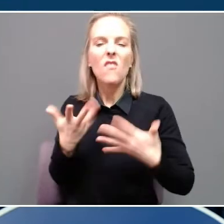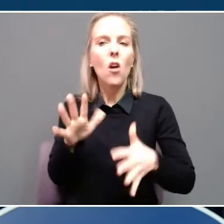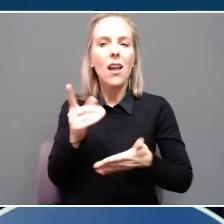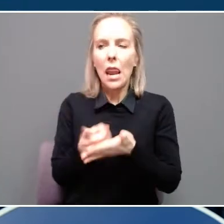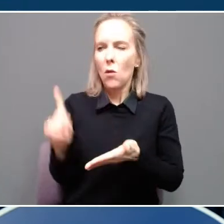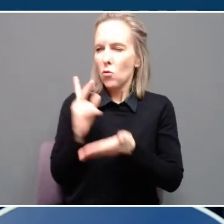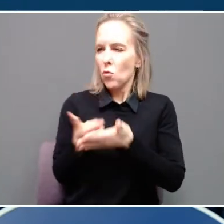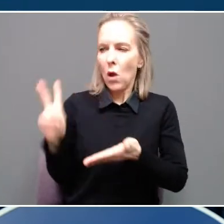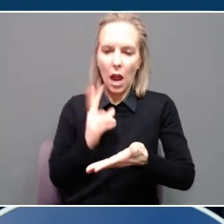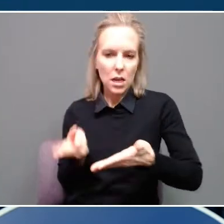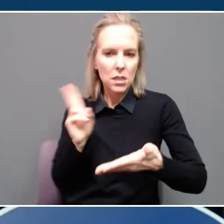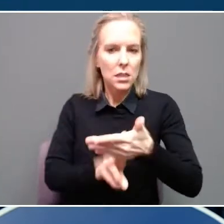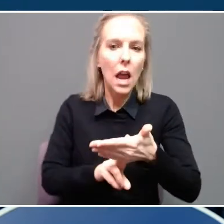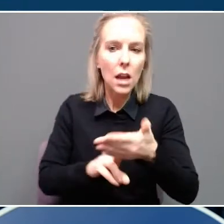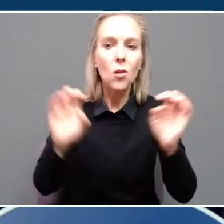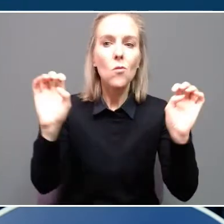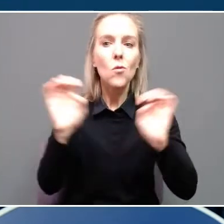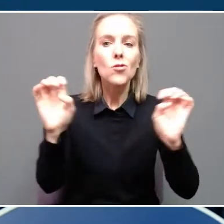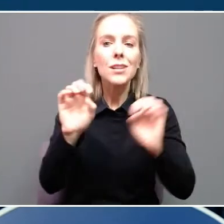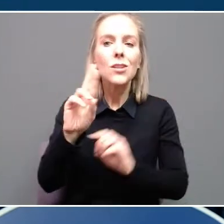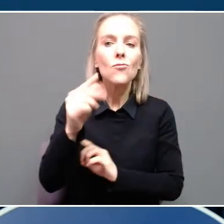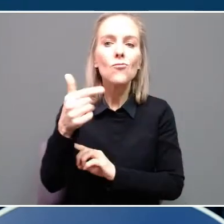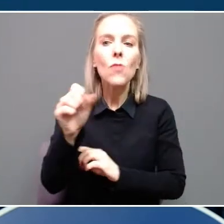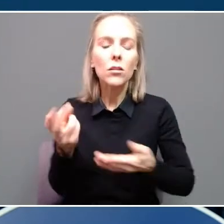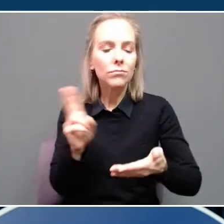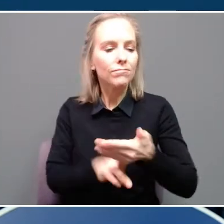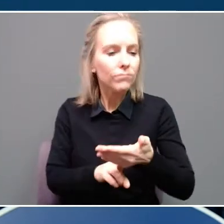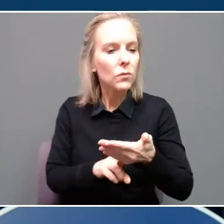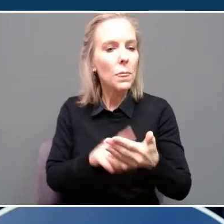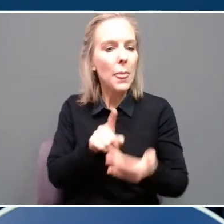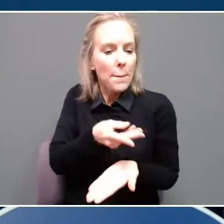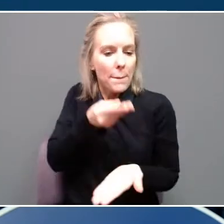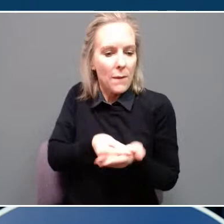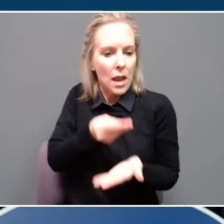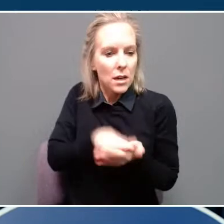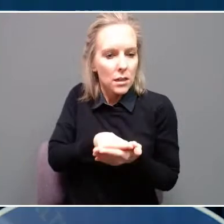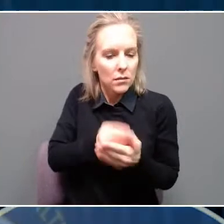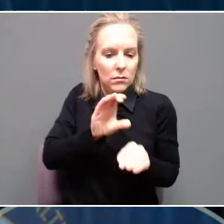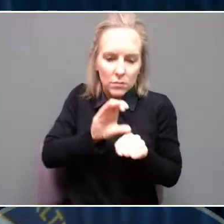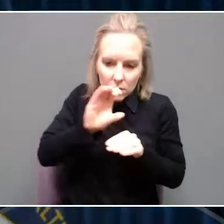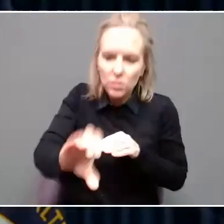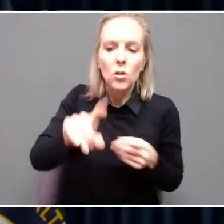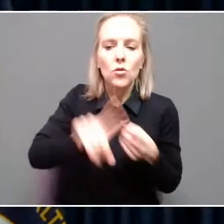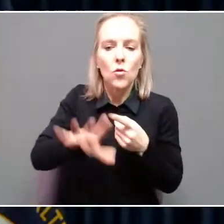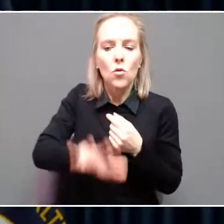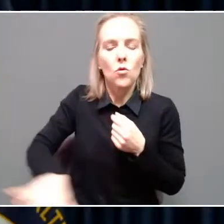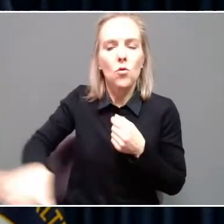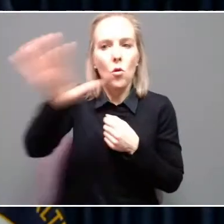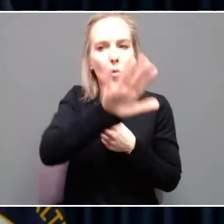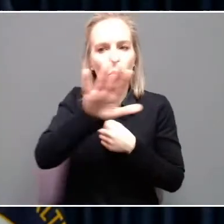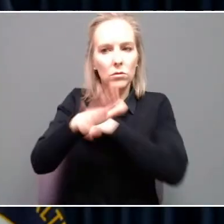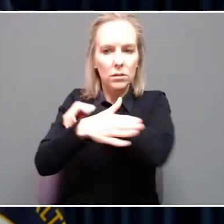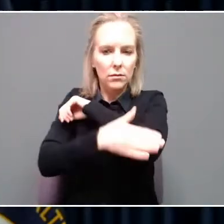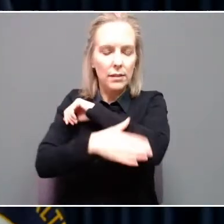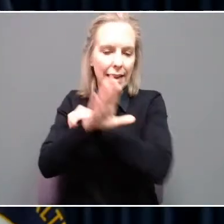get those dollars that go to our counties out there in the first tranche so that they can begin